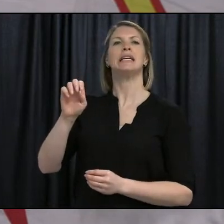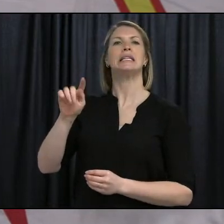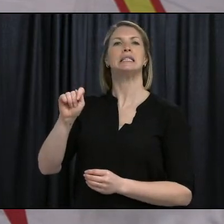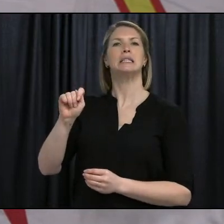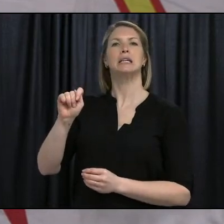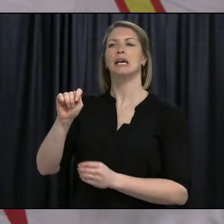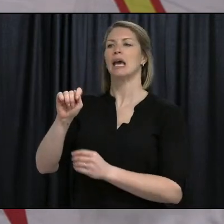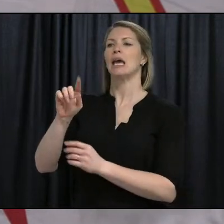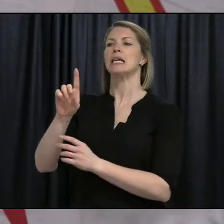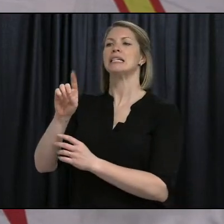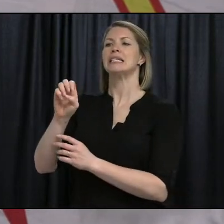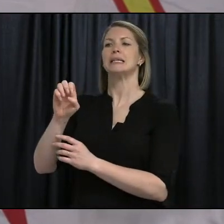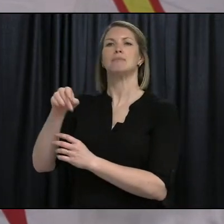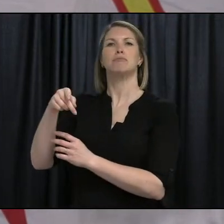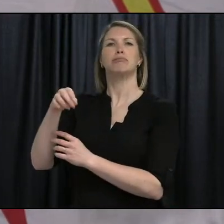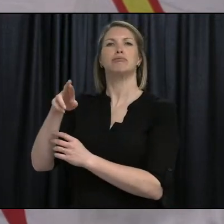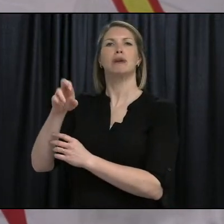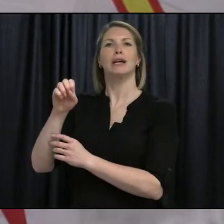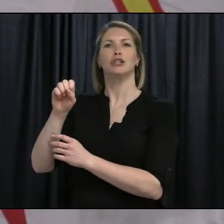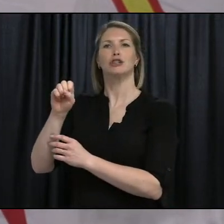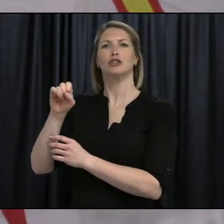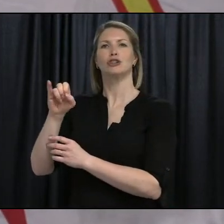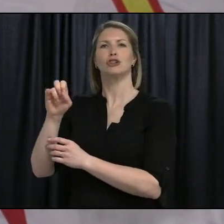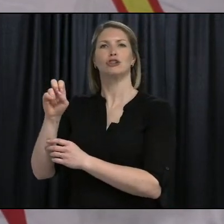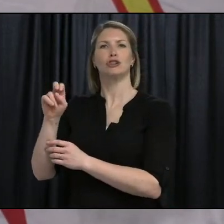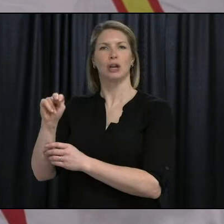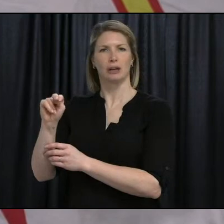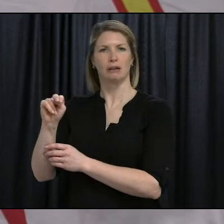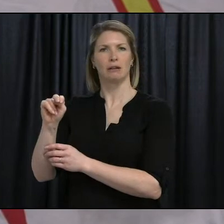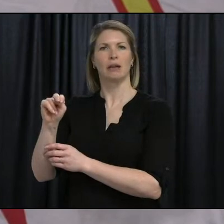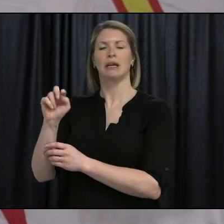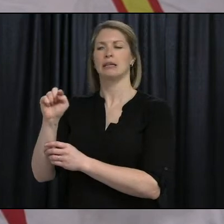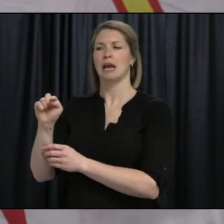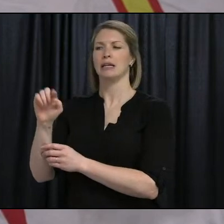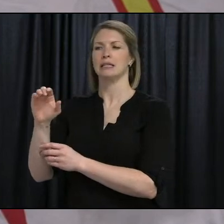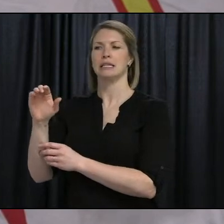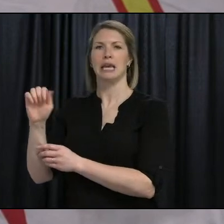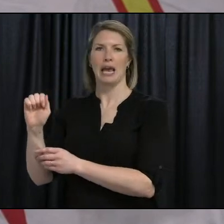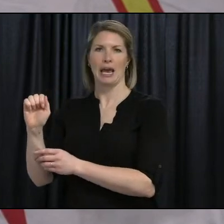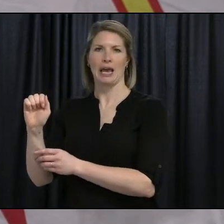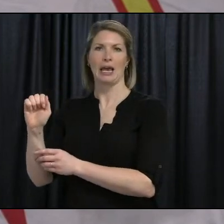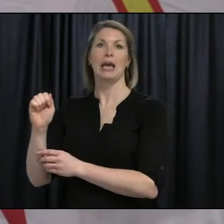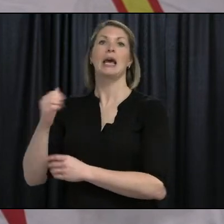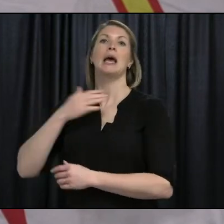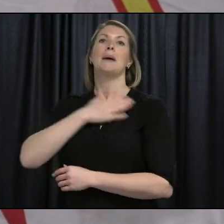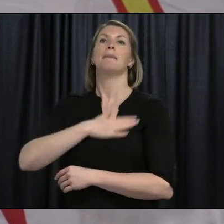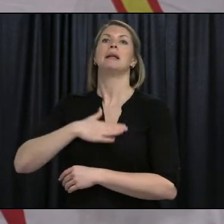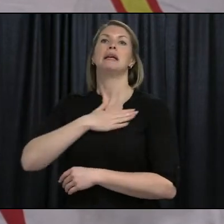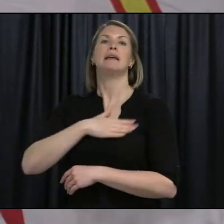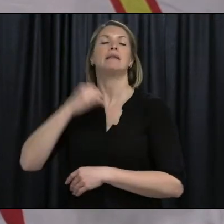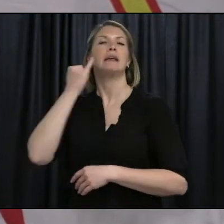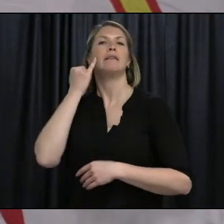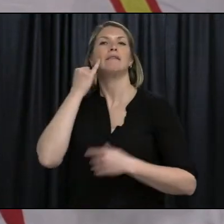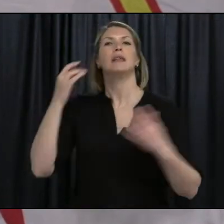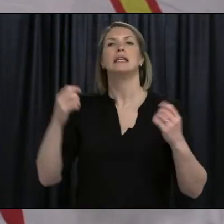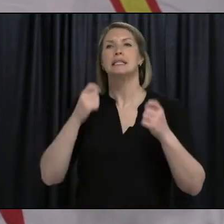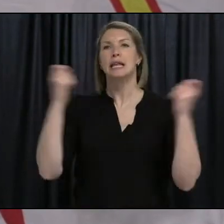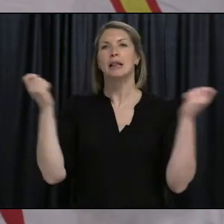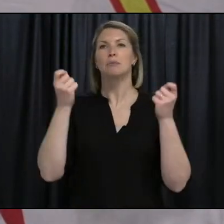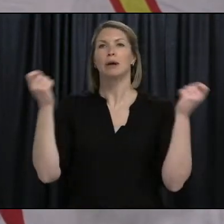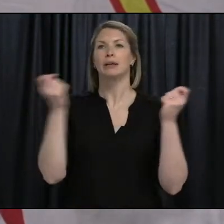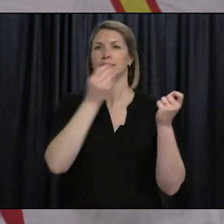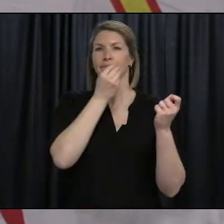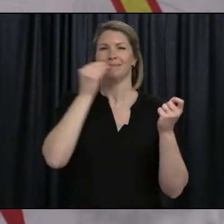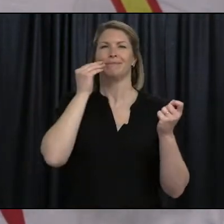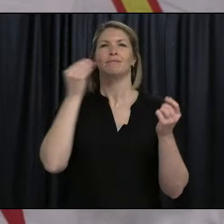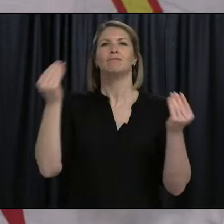community celebrating the end of Ramadan tomorrow, I wish you a blessed and safe Eid. Hold fast, Newfoundland and Labrador. Thank